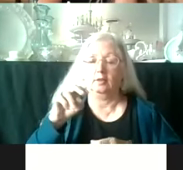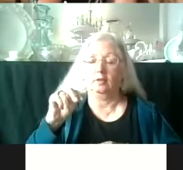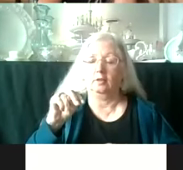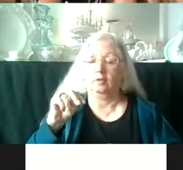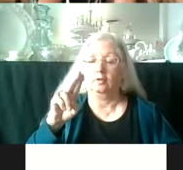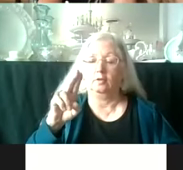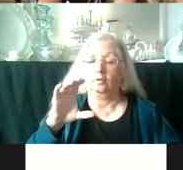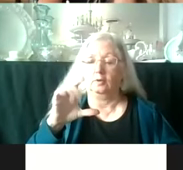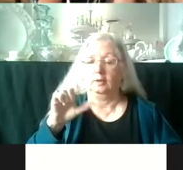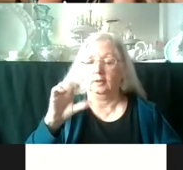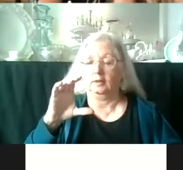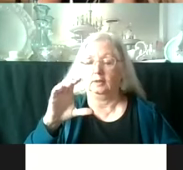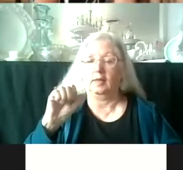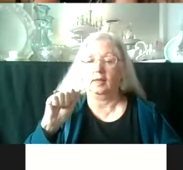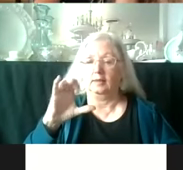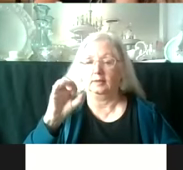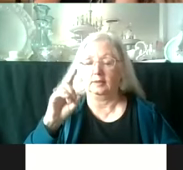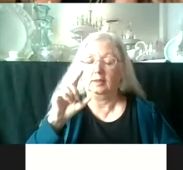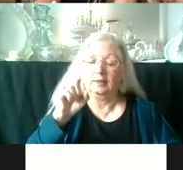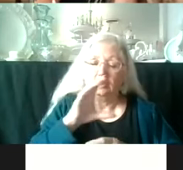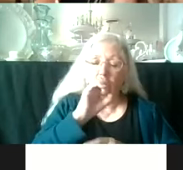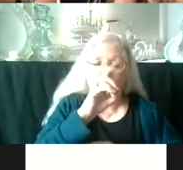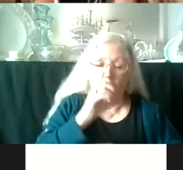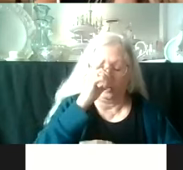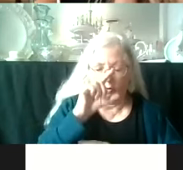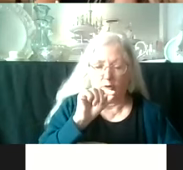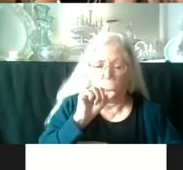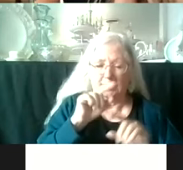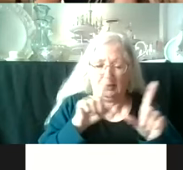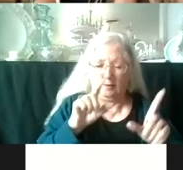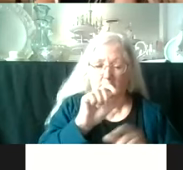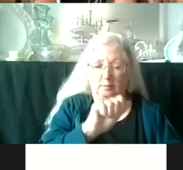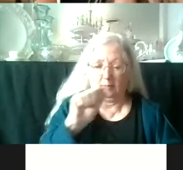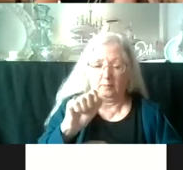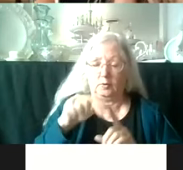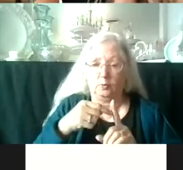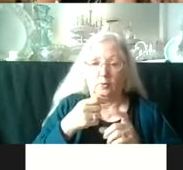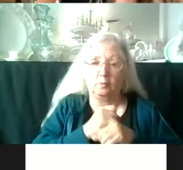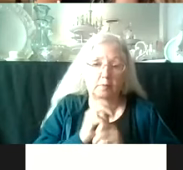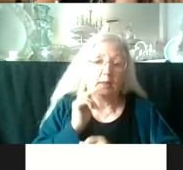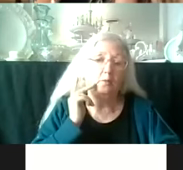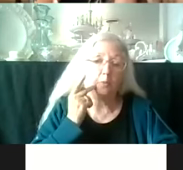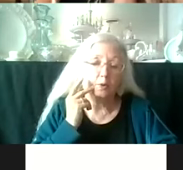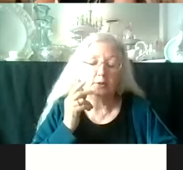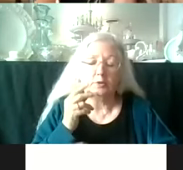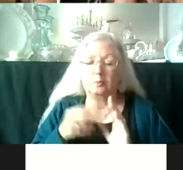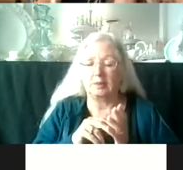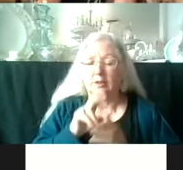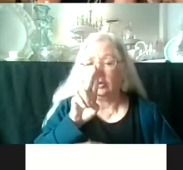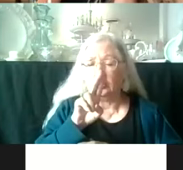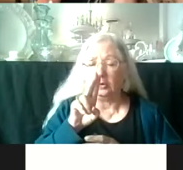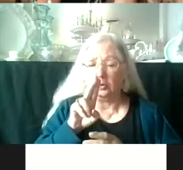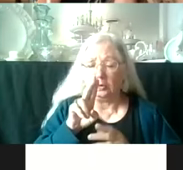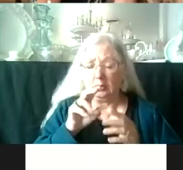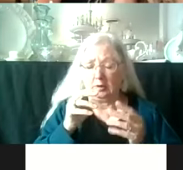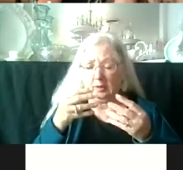code for our 20 different amino acids when we're making a protein. So does that mean that U stands for 5 different